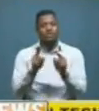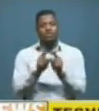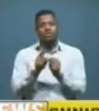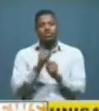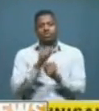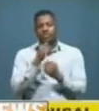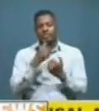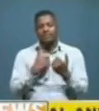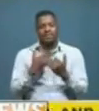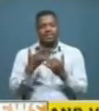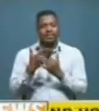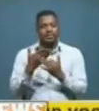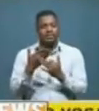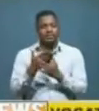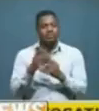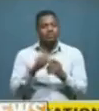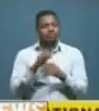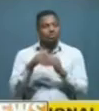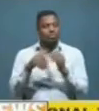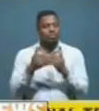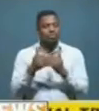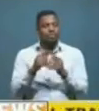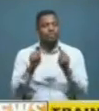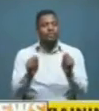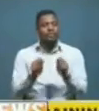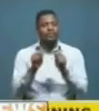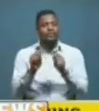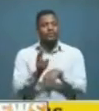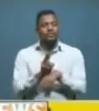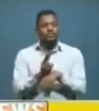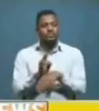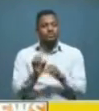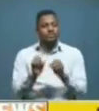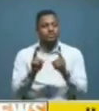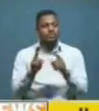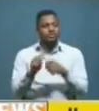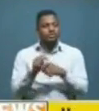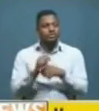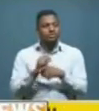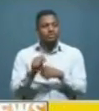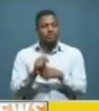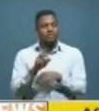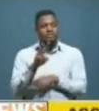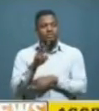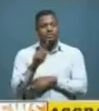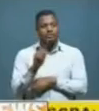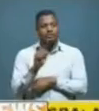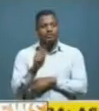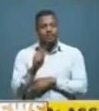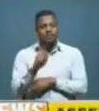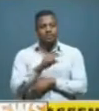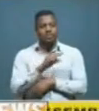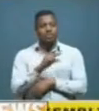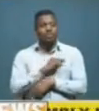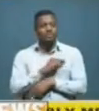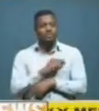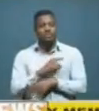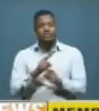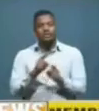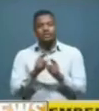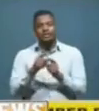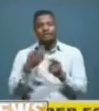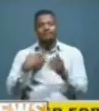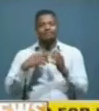having access to the full scope of technical vocational education training, TVET qualifications, such as